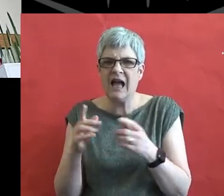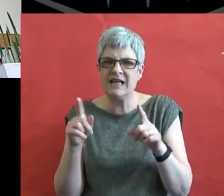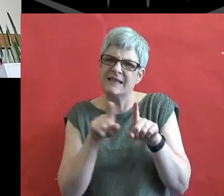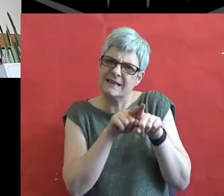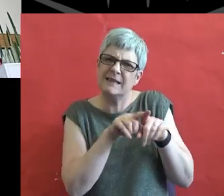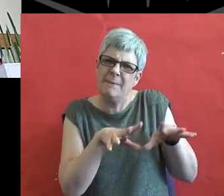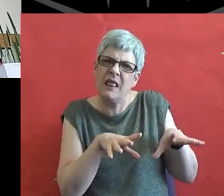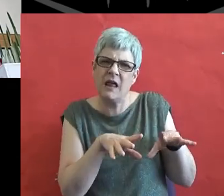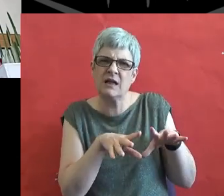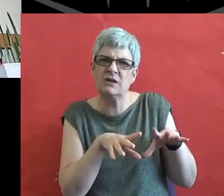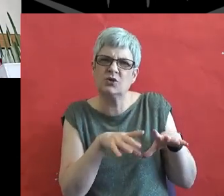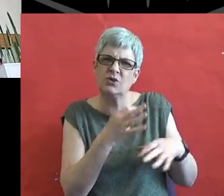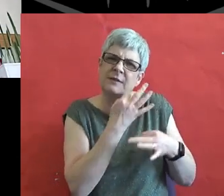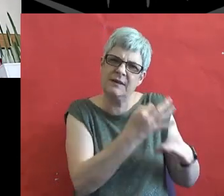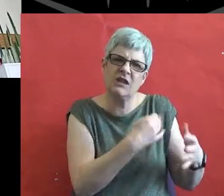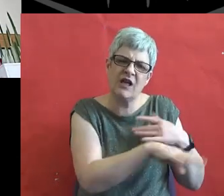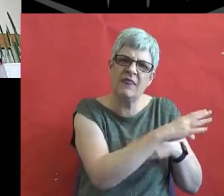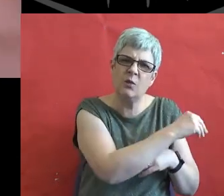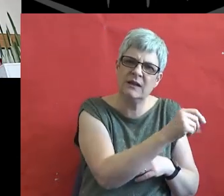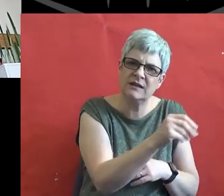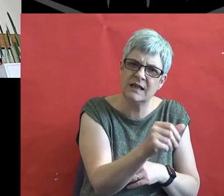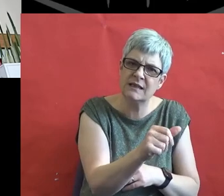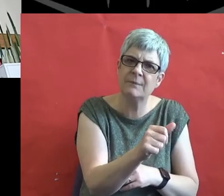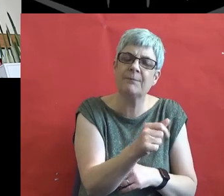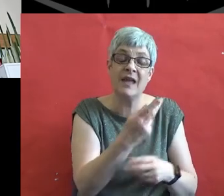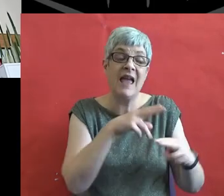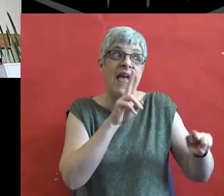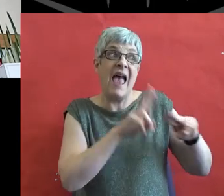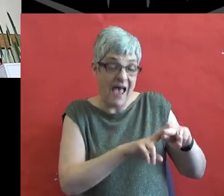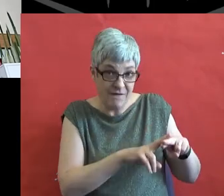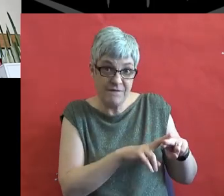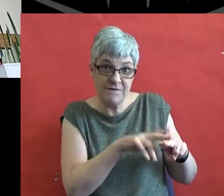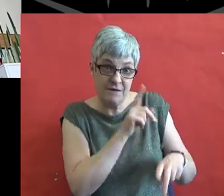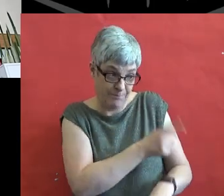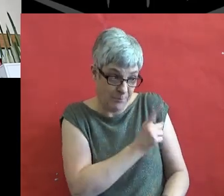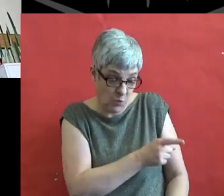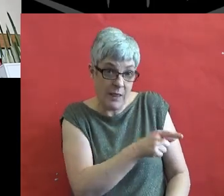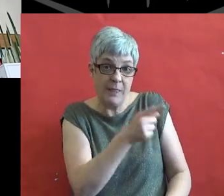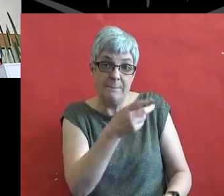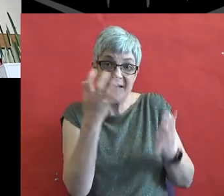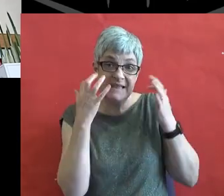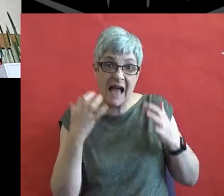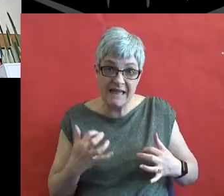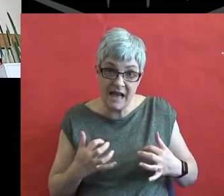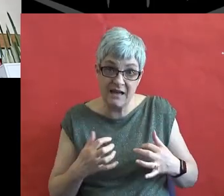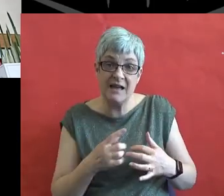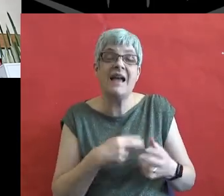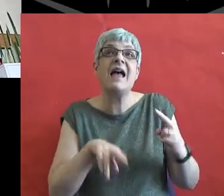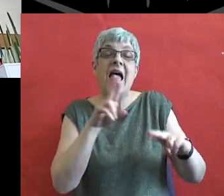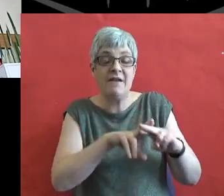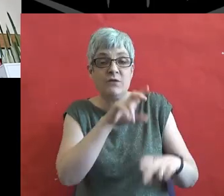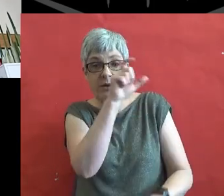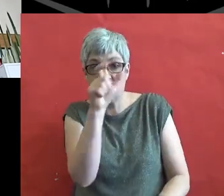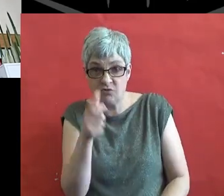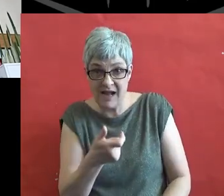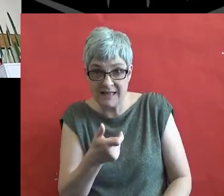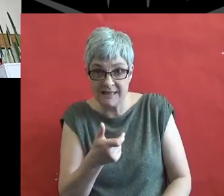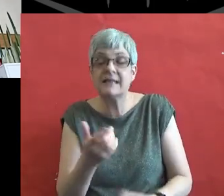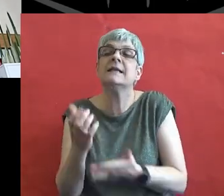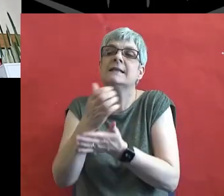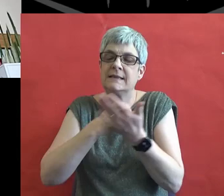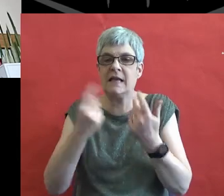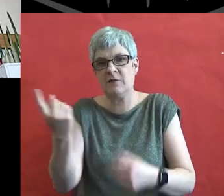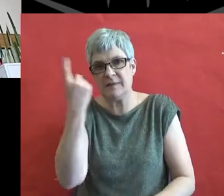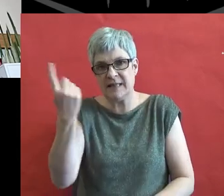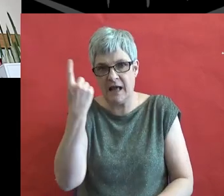in the wilderness. If he's God's Messiah, see the questioning, if he is the Christ, then let him save himself.